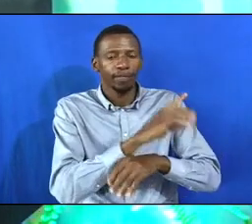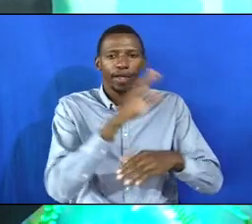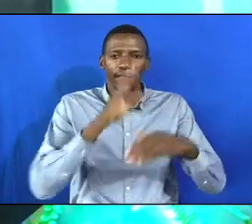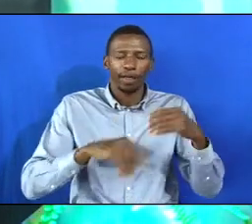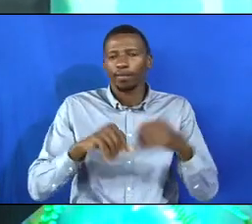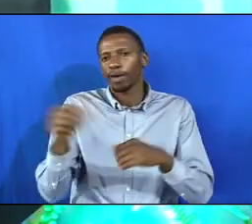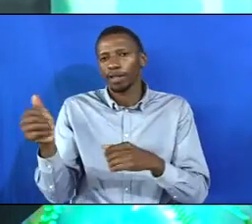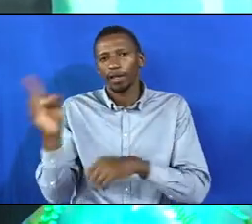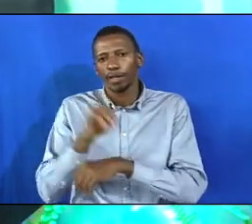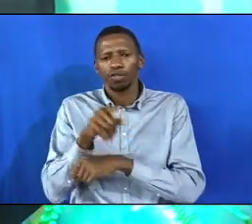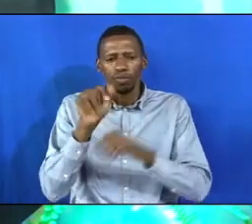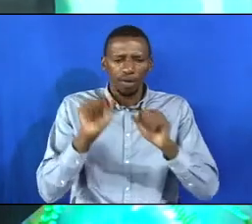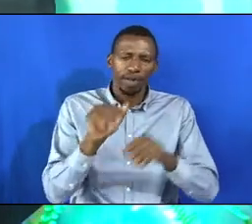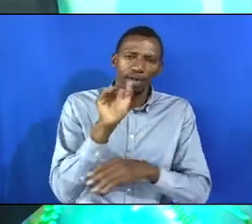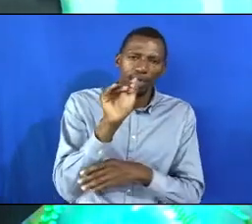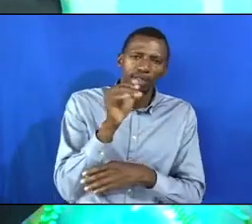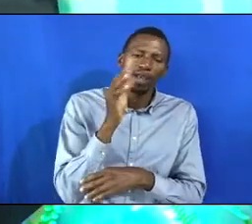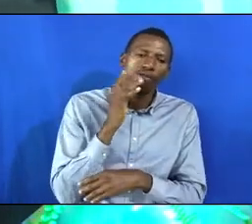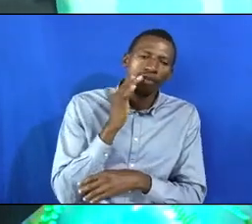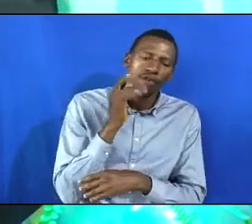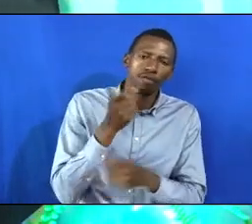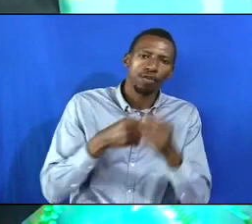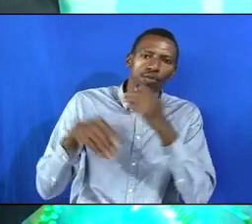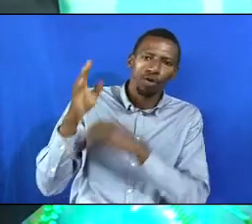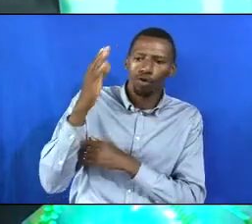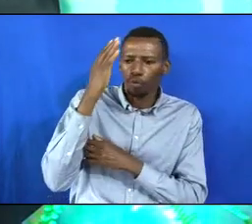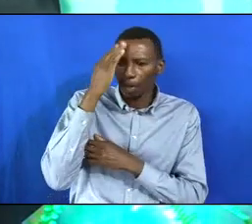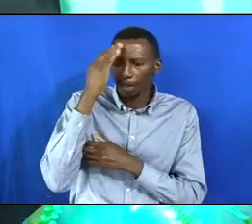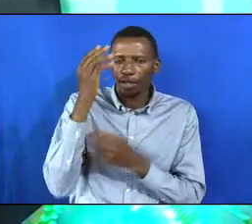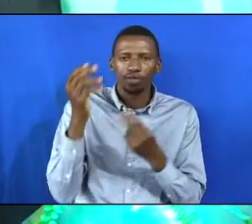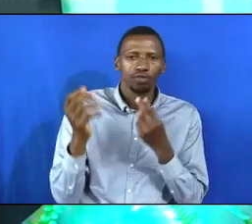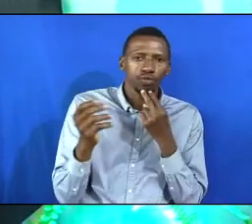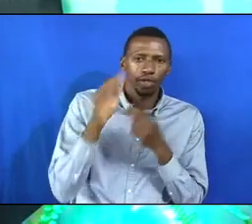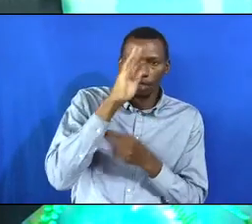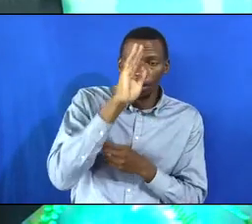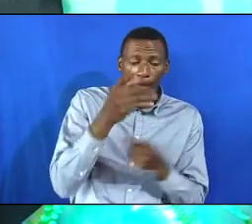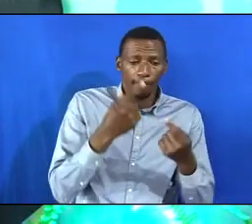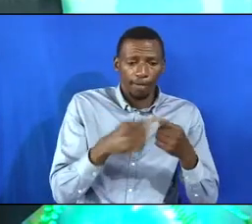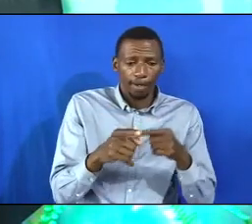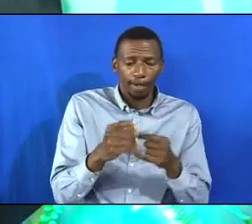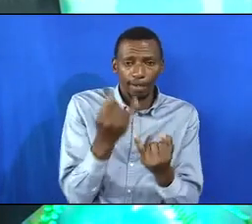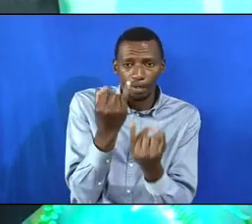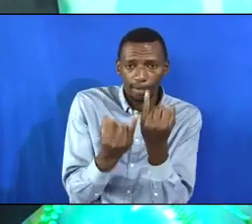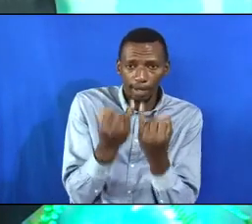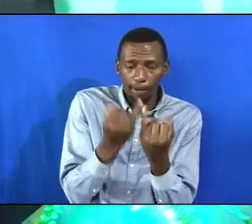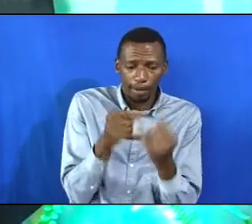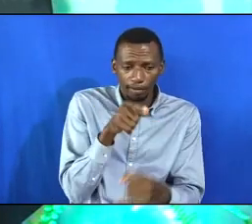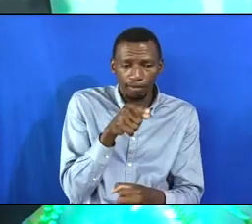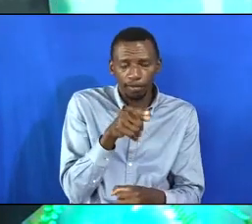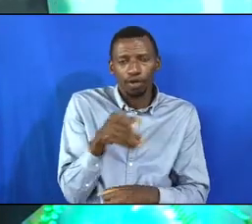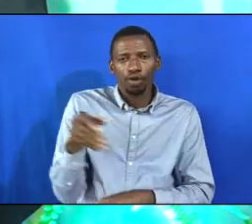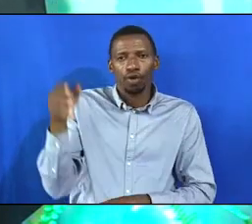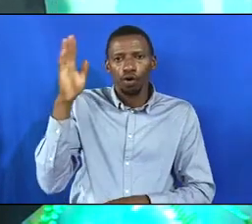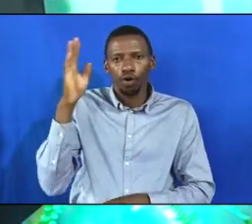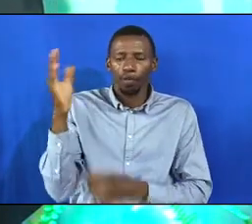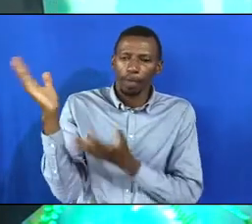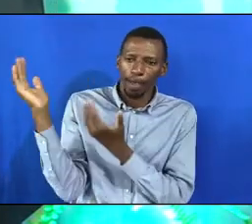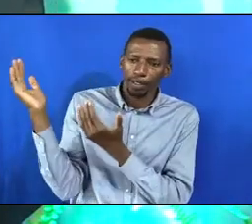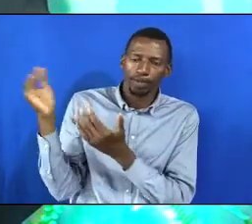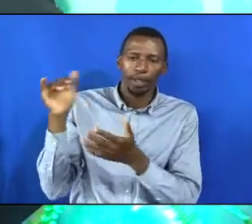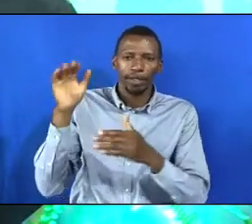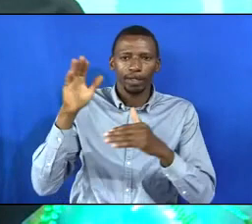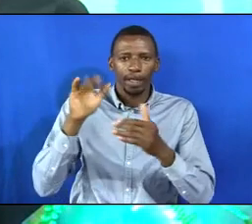favors from God on Monday, Tuesday, Sunday, but on Sabbath, God expects that we are asking